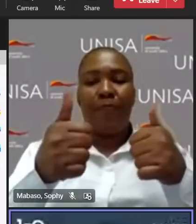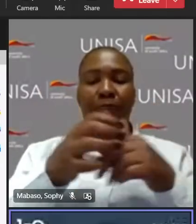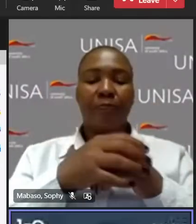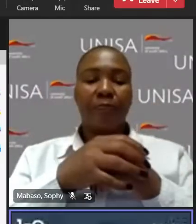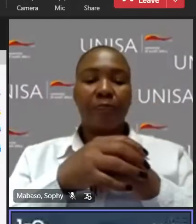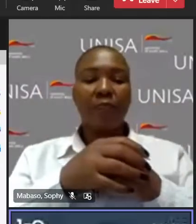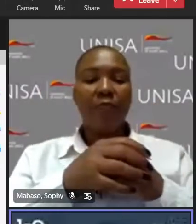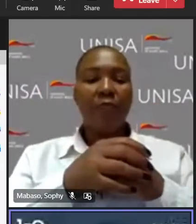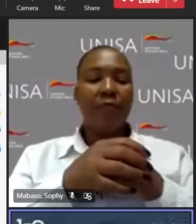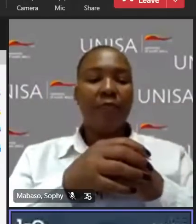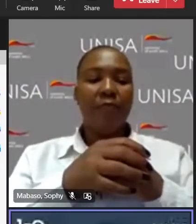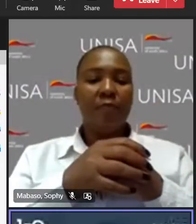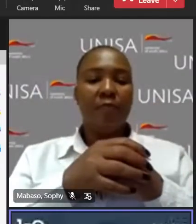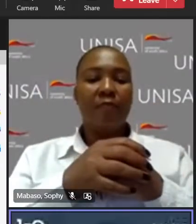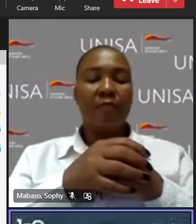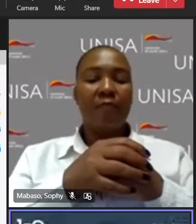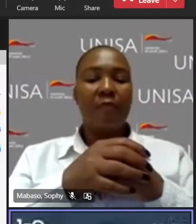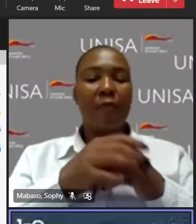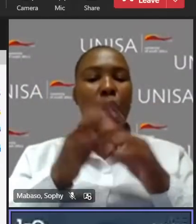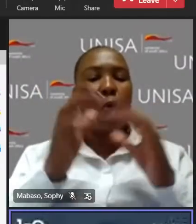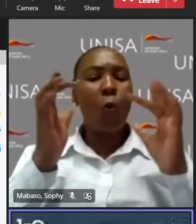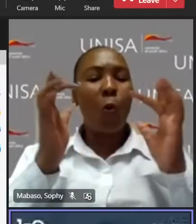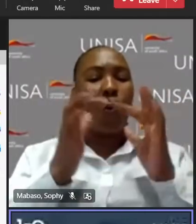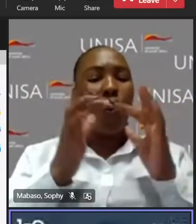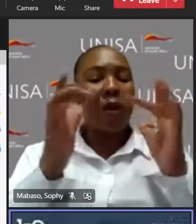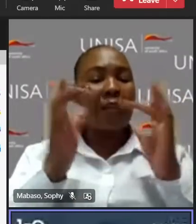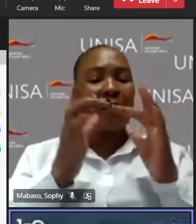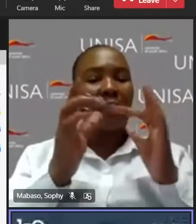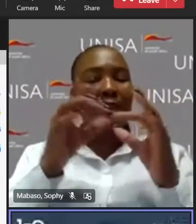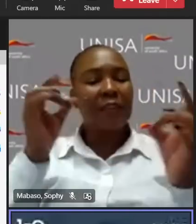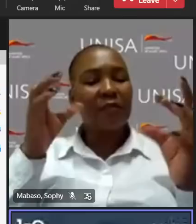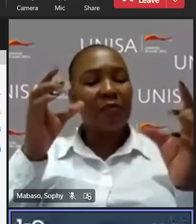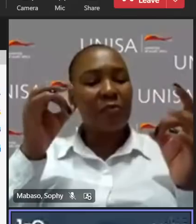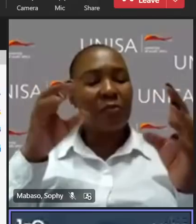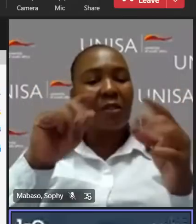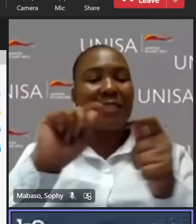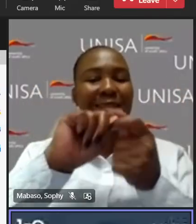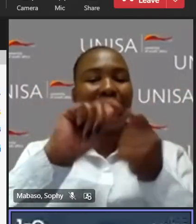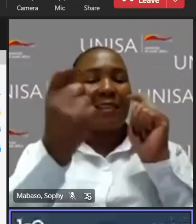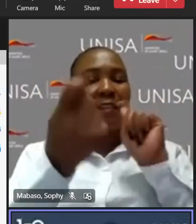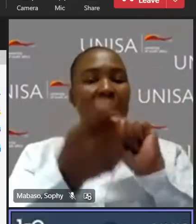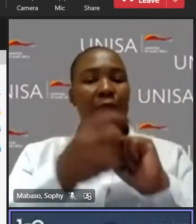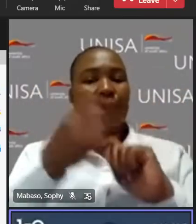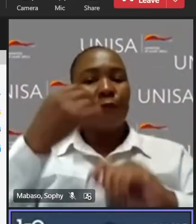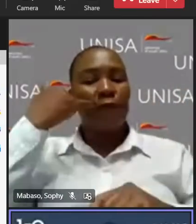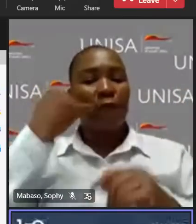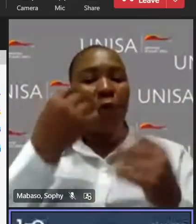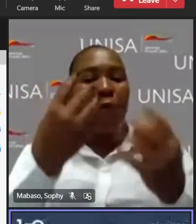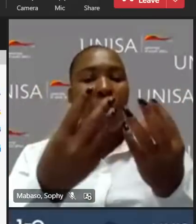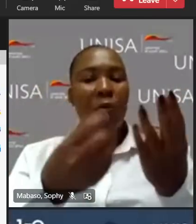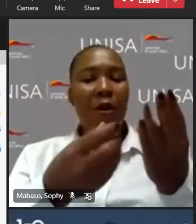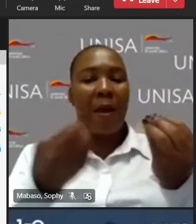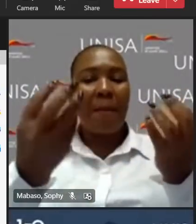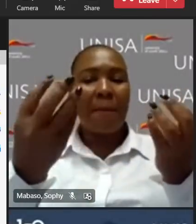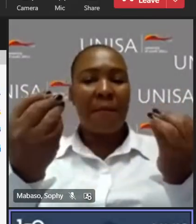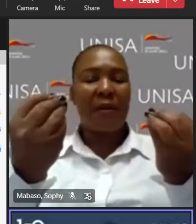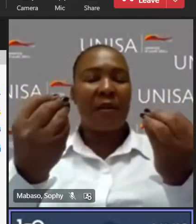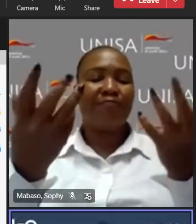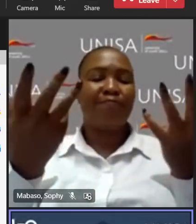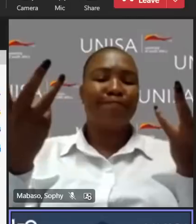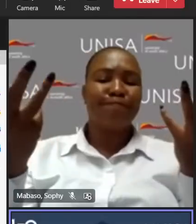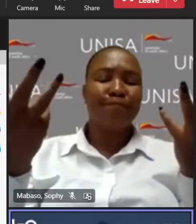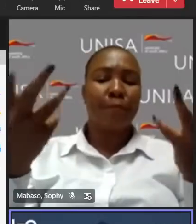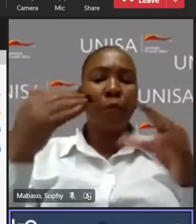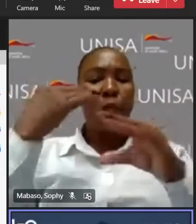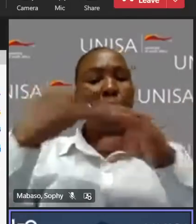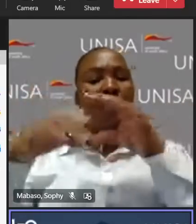you want to update your contact details, you can change your telephone numbers there, your